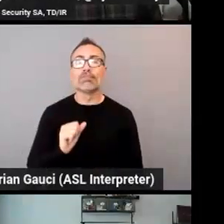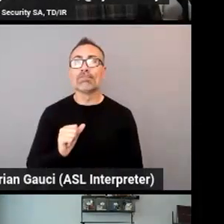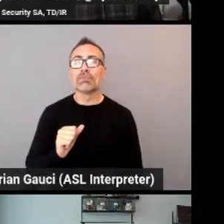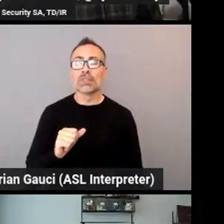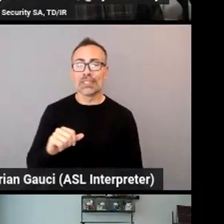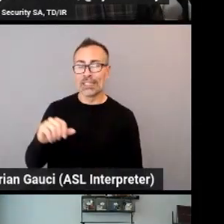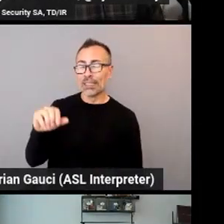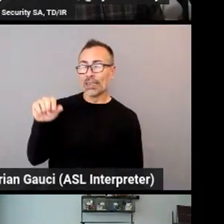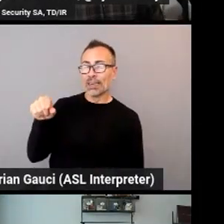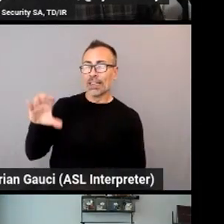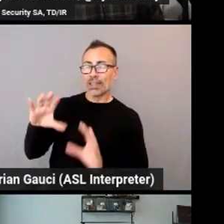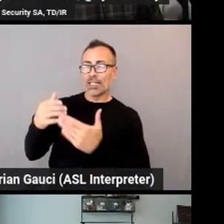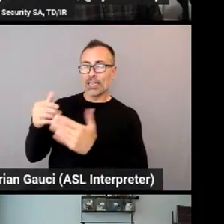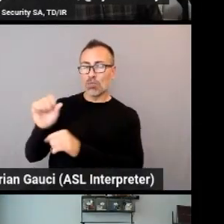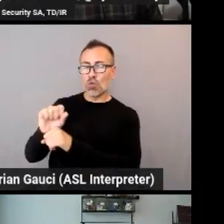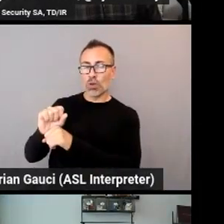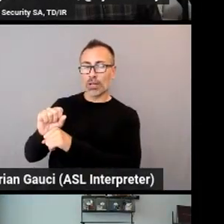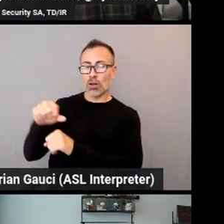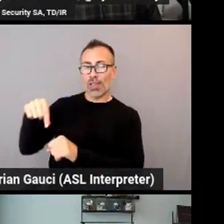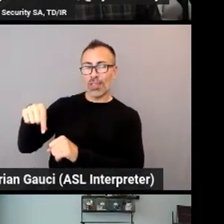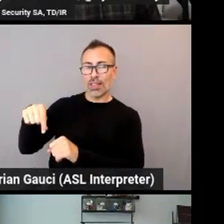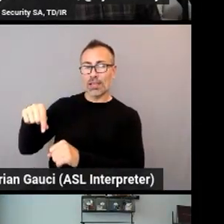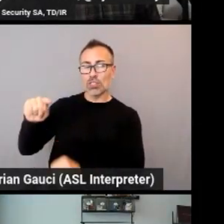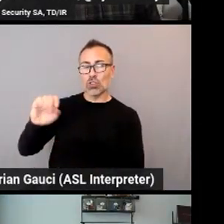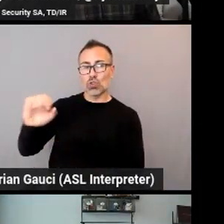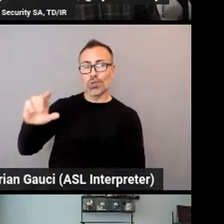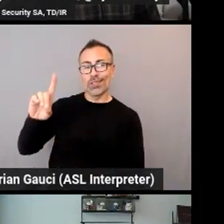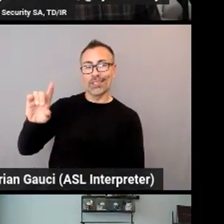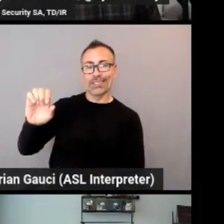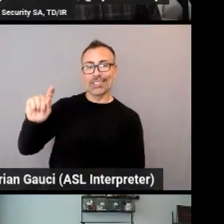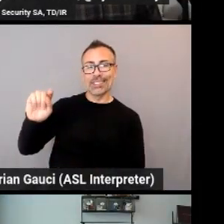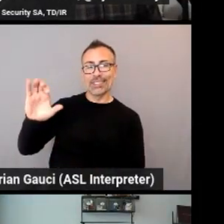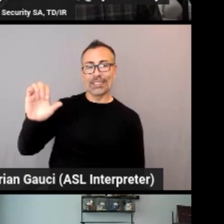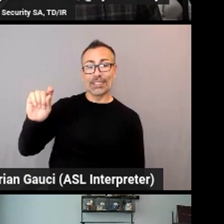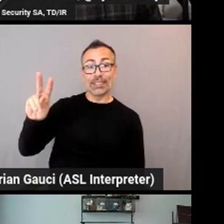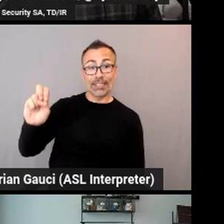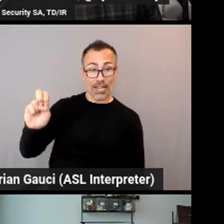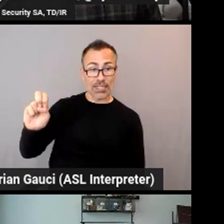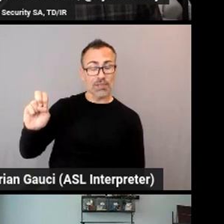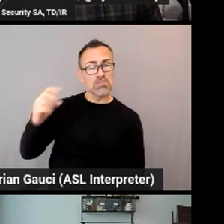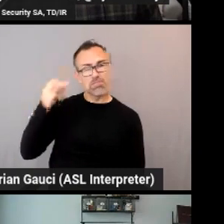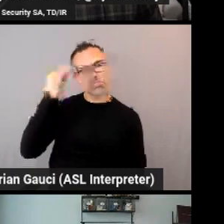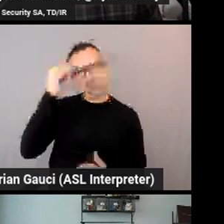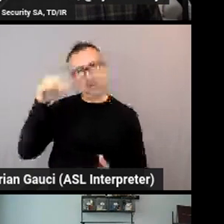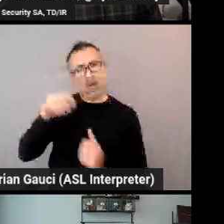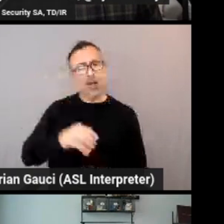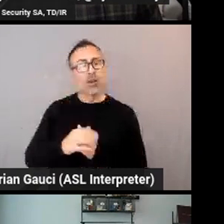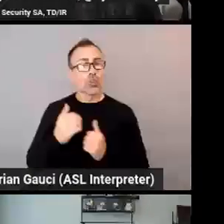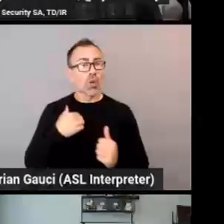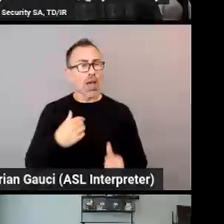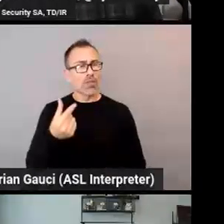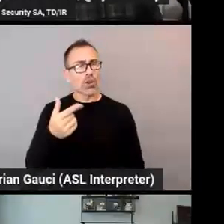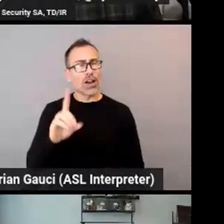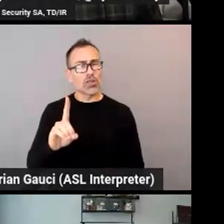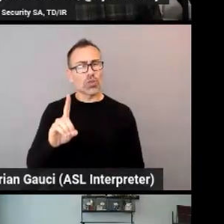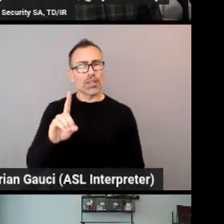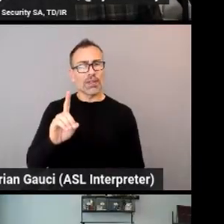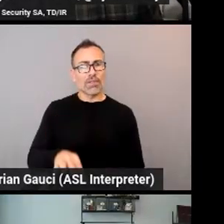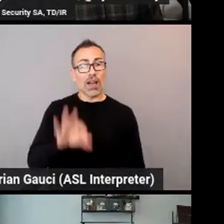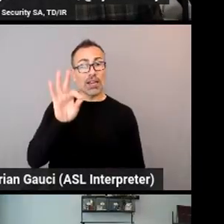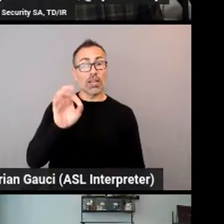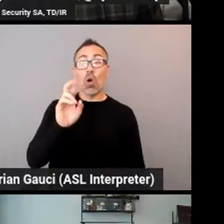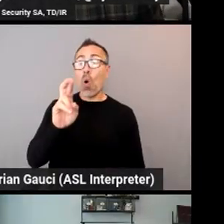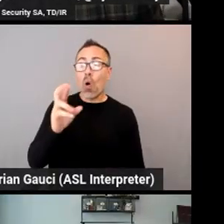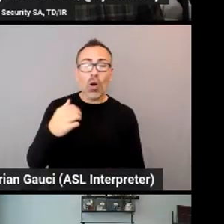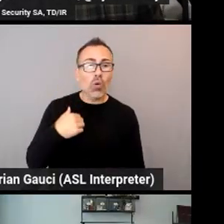And that is really what drove finding groups, is helping with this correlation of, hey, look, we've got a guard duty finding, or we have an instance that